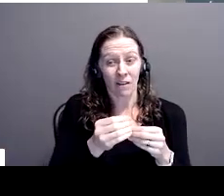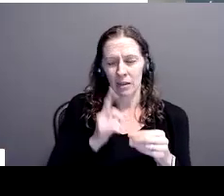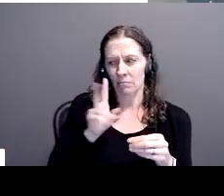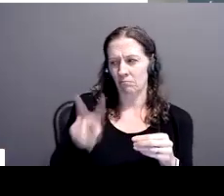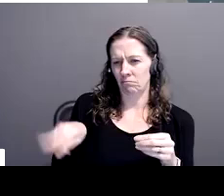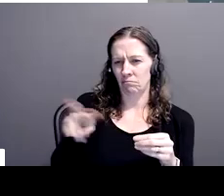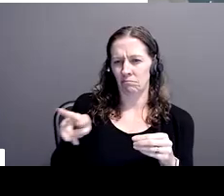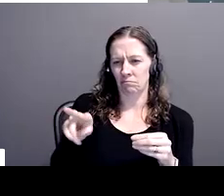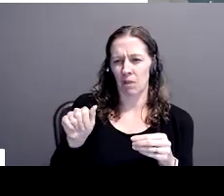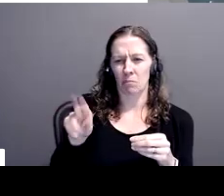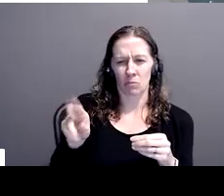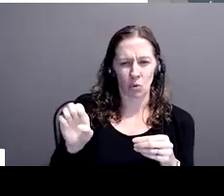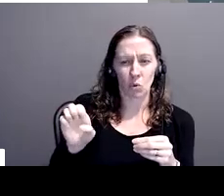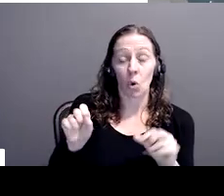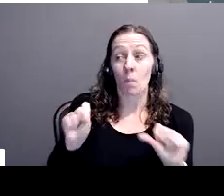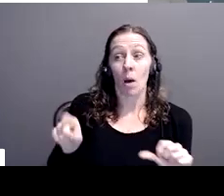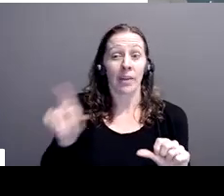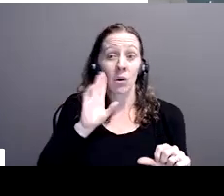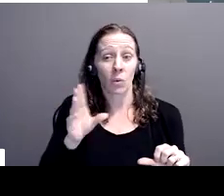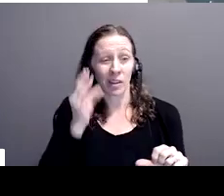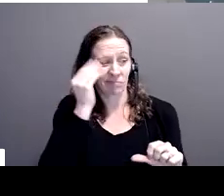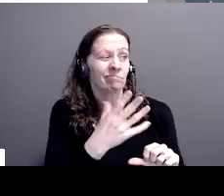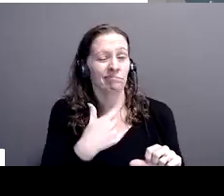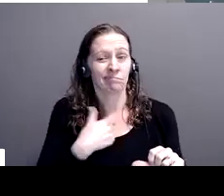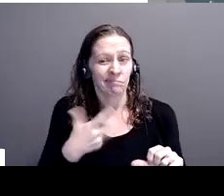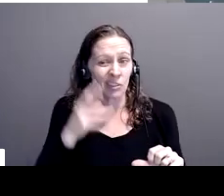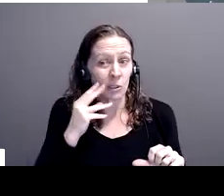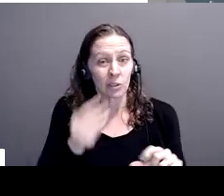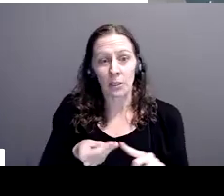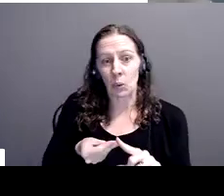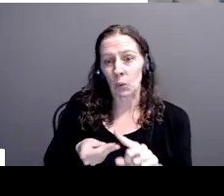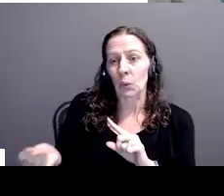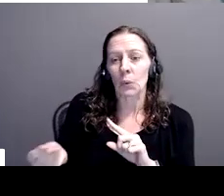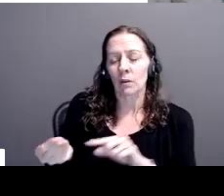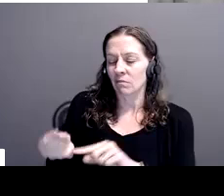may disclose abuse that's happening in homes.